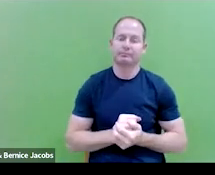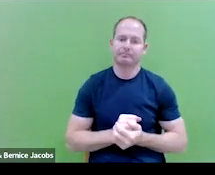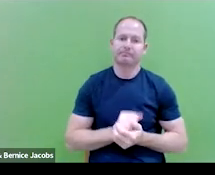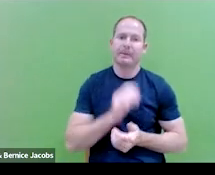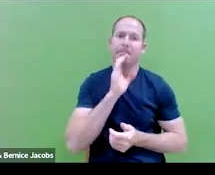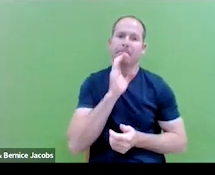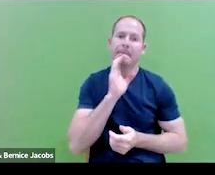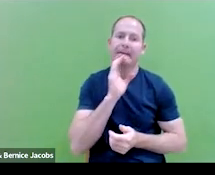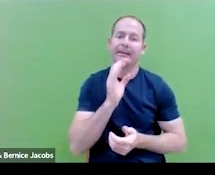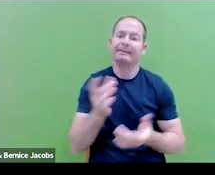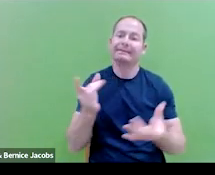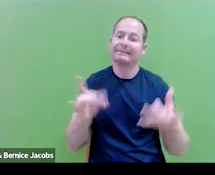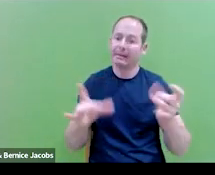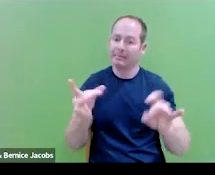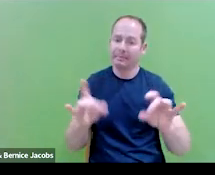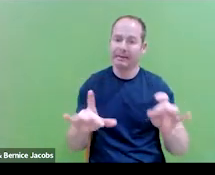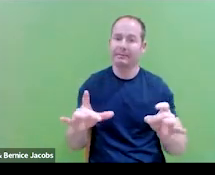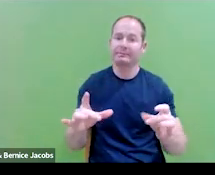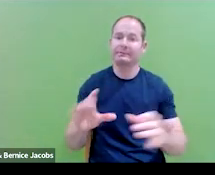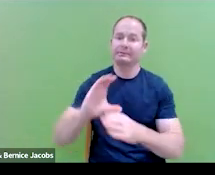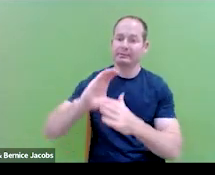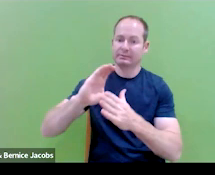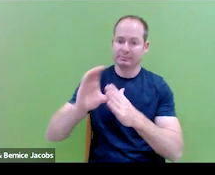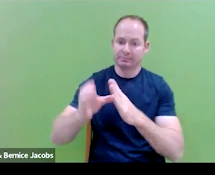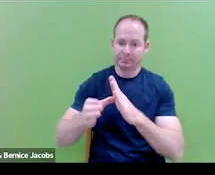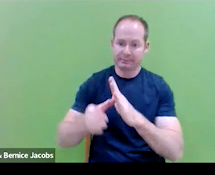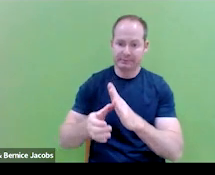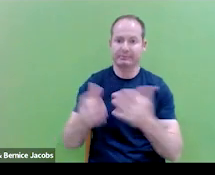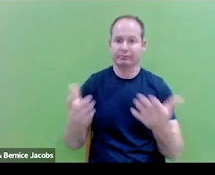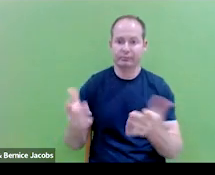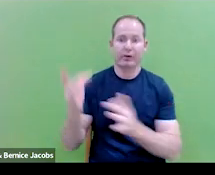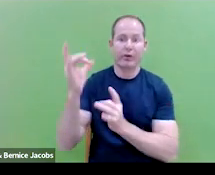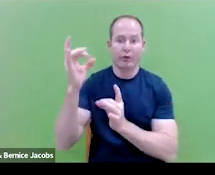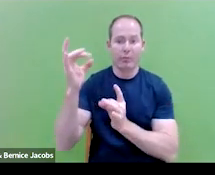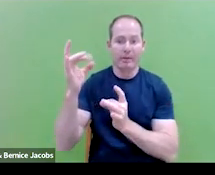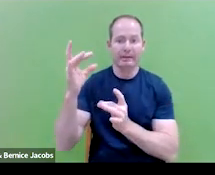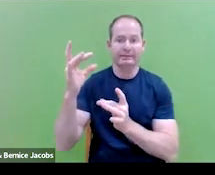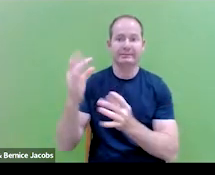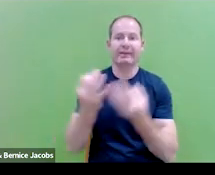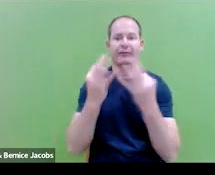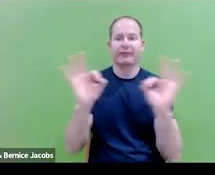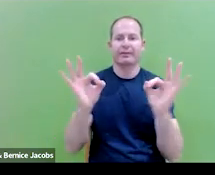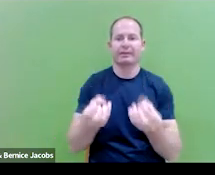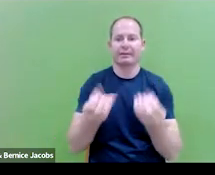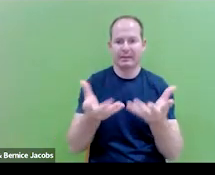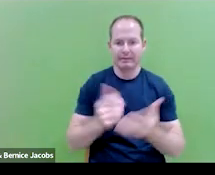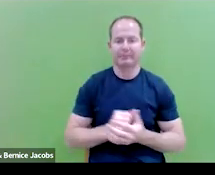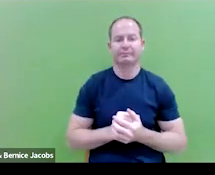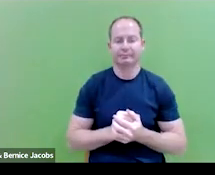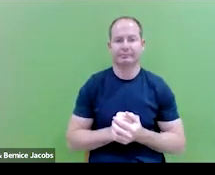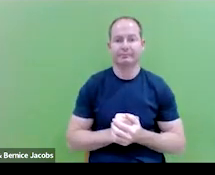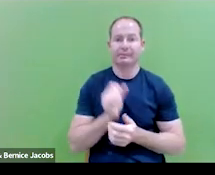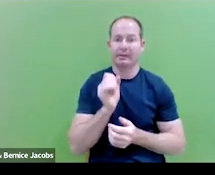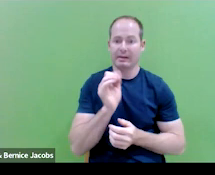free. And if you are working as a consultant, you get paid for that service. And so it should also be a fair exchange. If you're